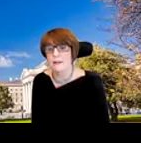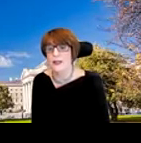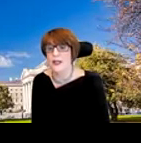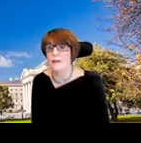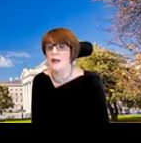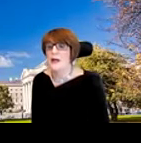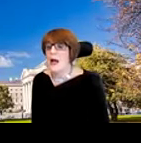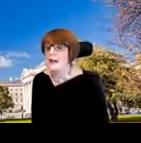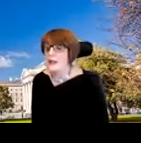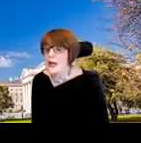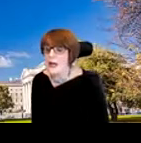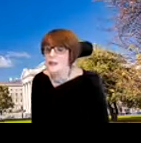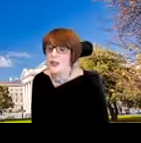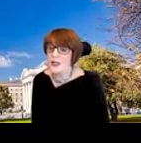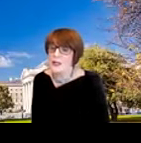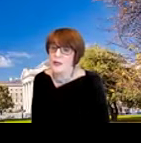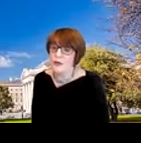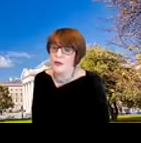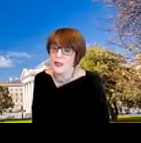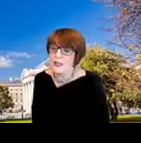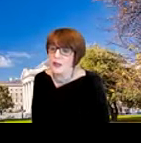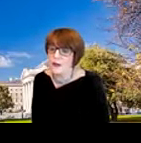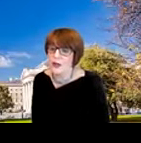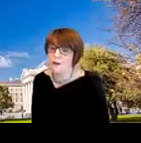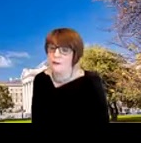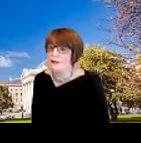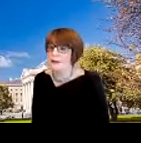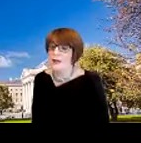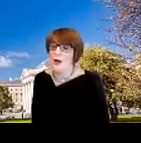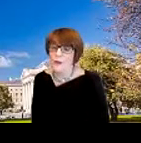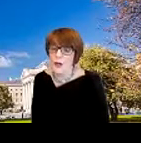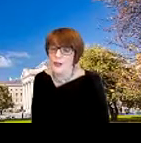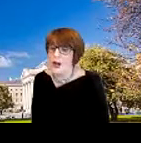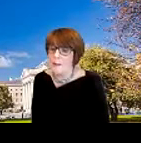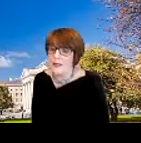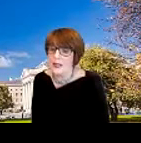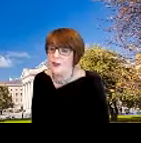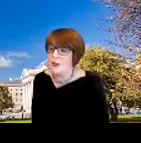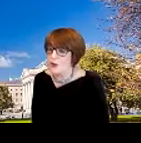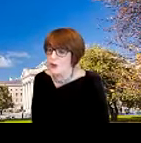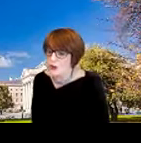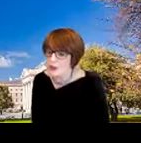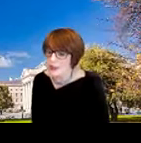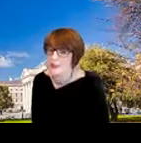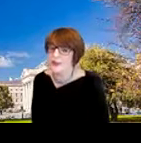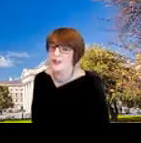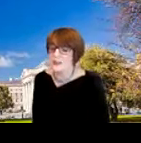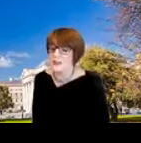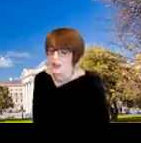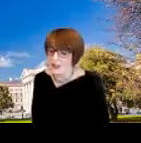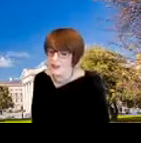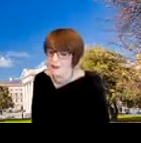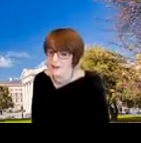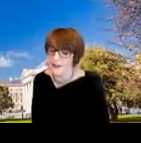the pandemic. And again, the things that were really difficult for people was not being able to do usual activities and